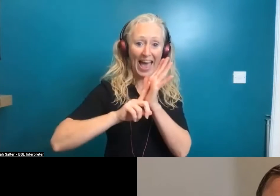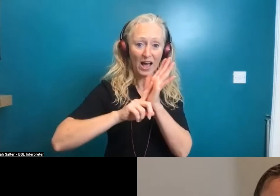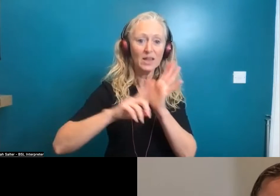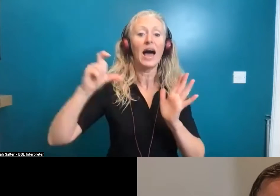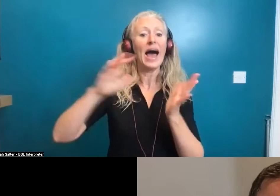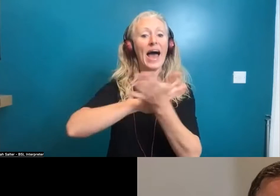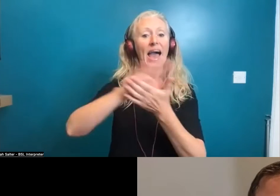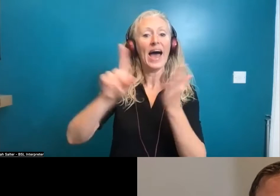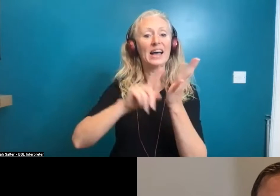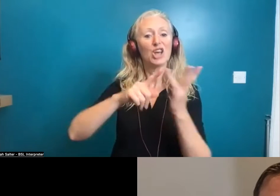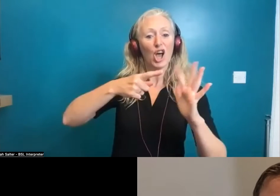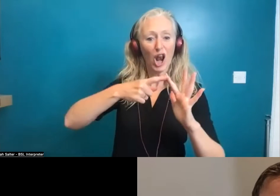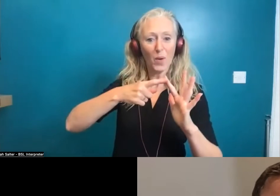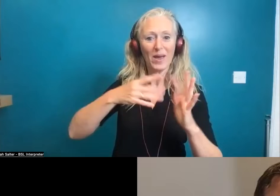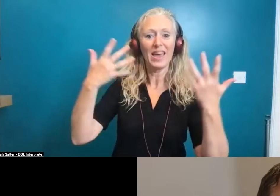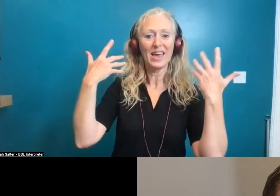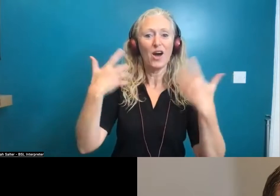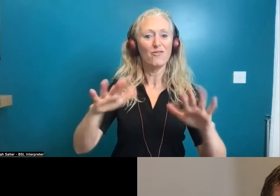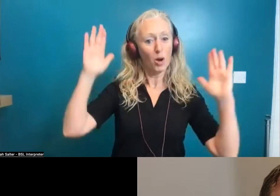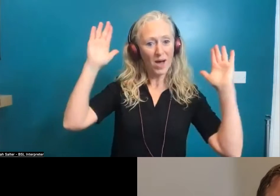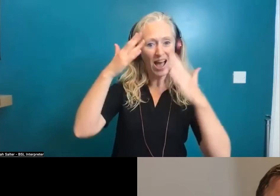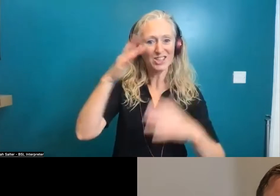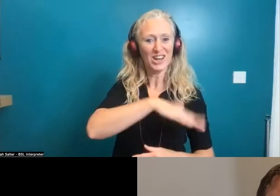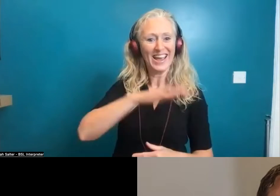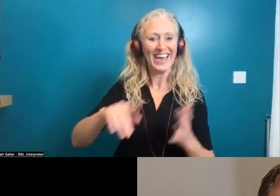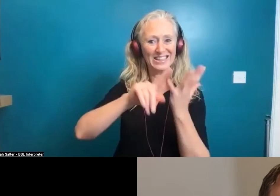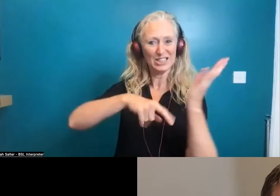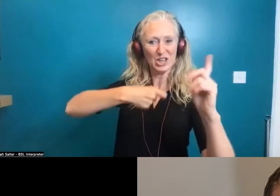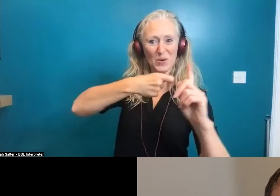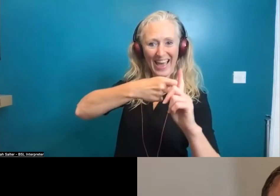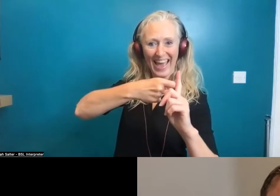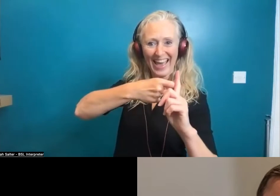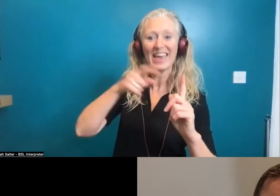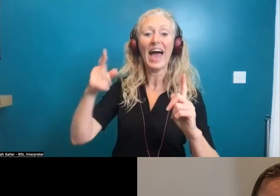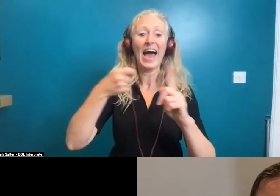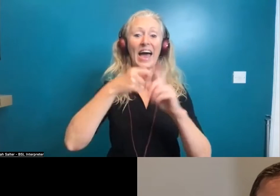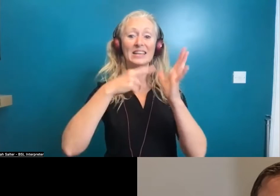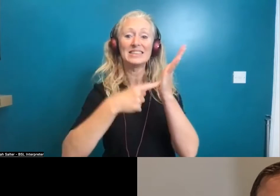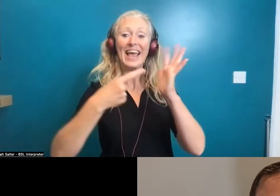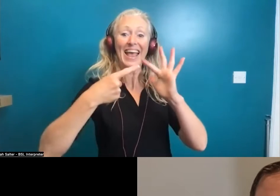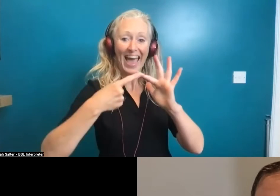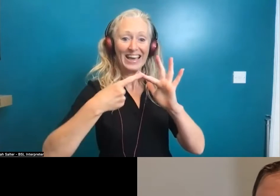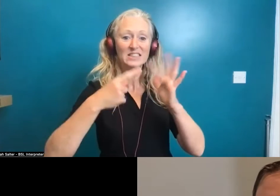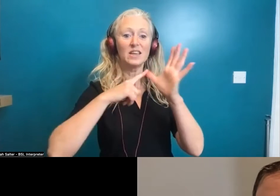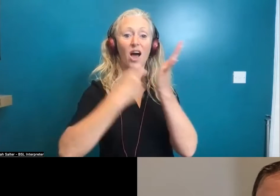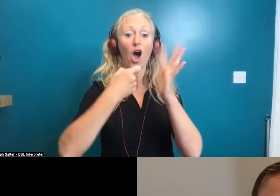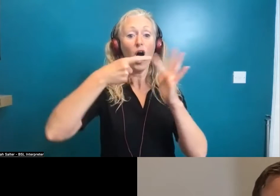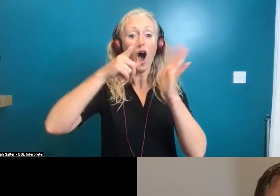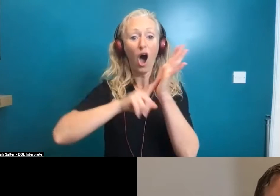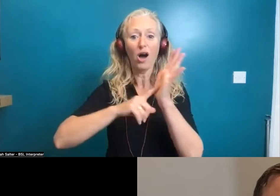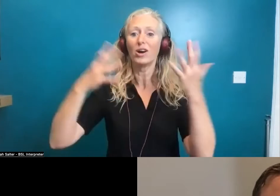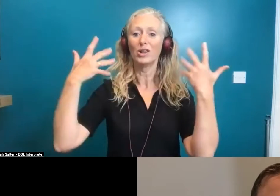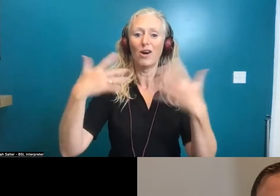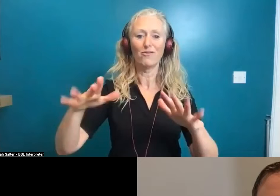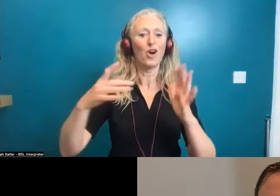and Kate Arkell from Retina UK. And a huge welcome and thanks to Sarah and Susan, who are